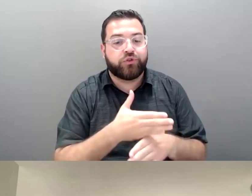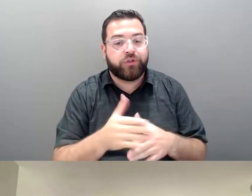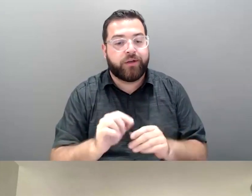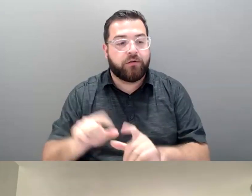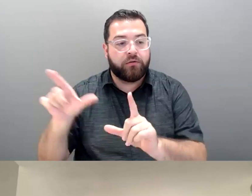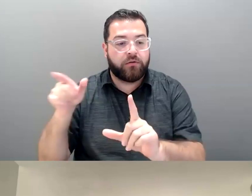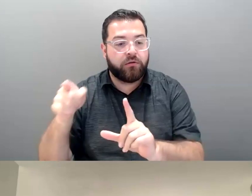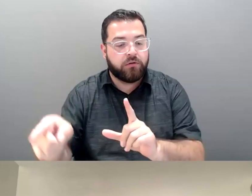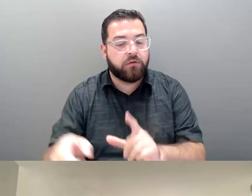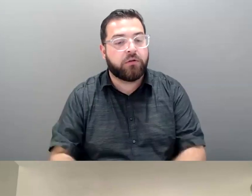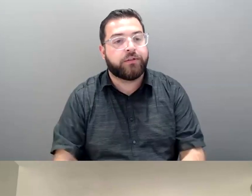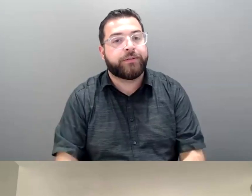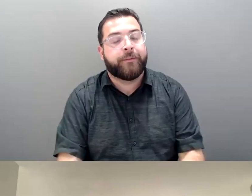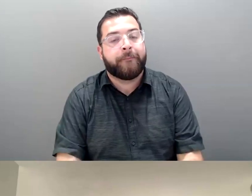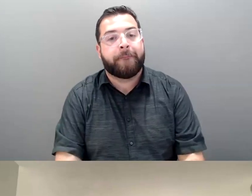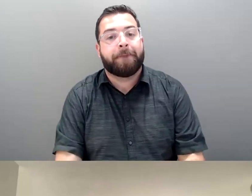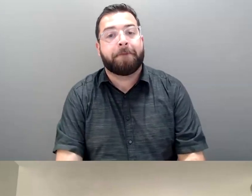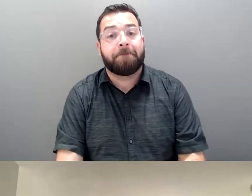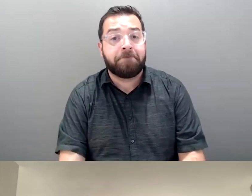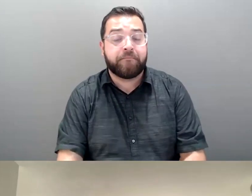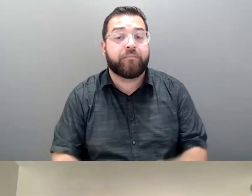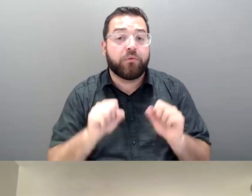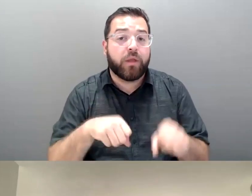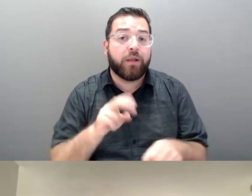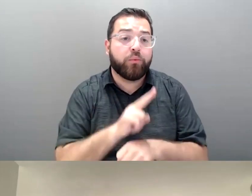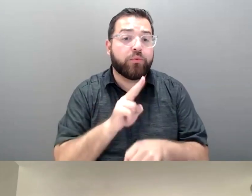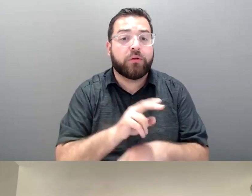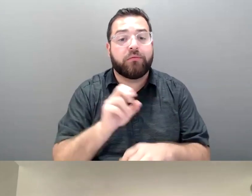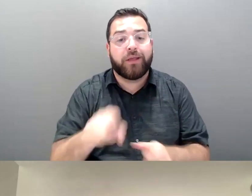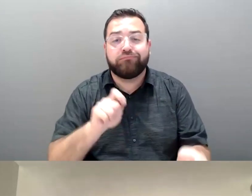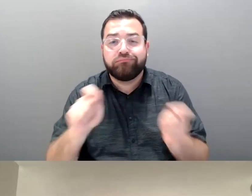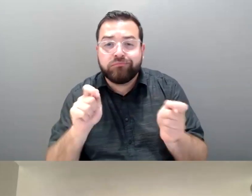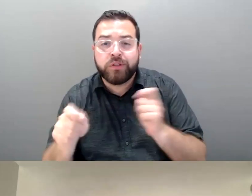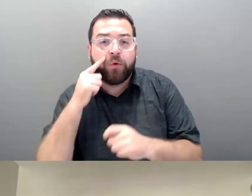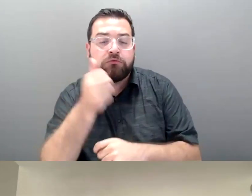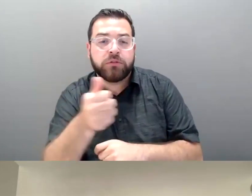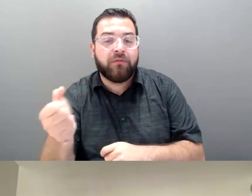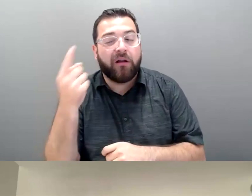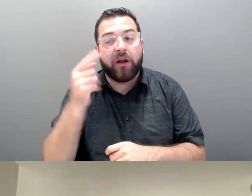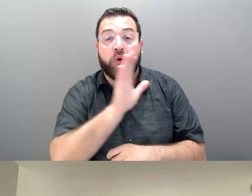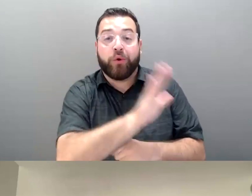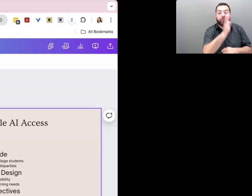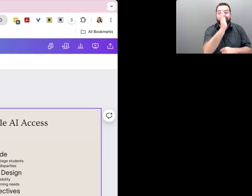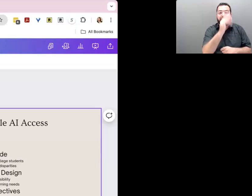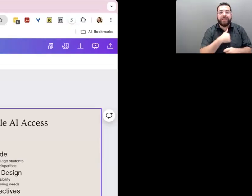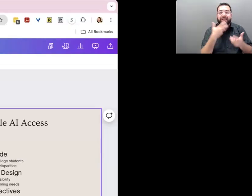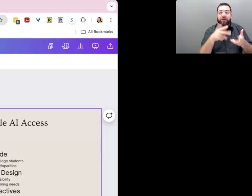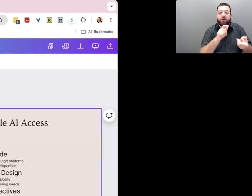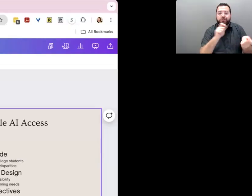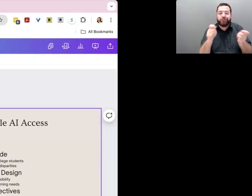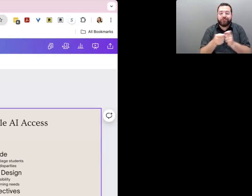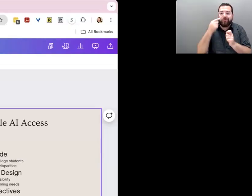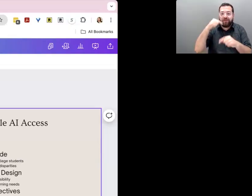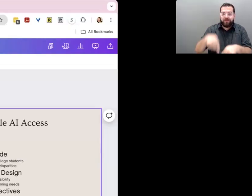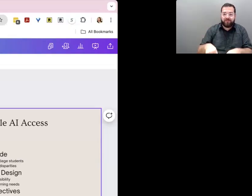So you are very welcome to use it and remix it. I did not want to remix her presentation for this